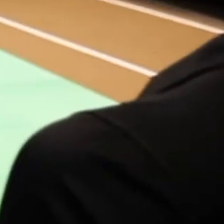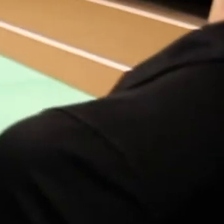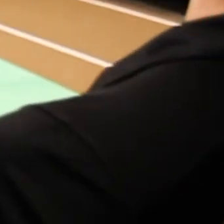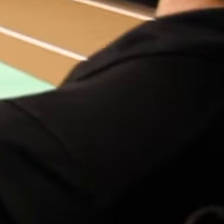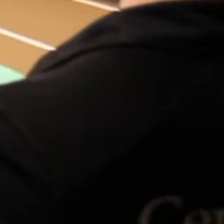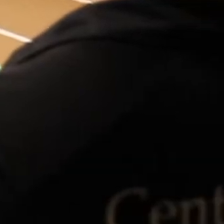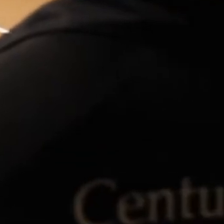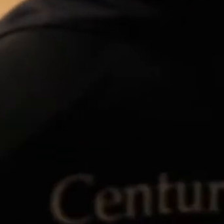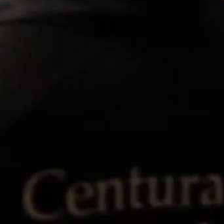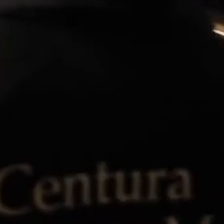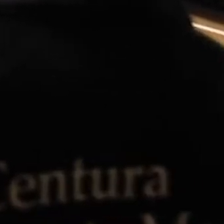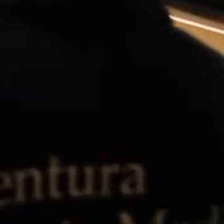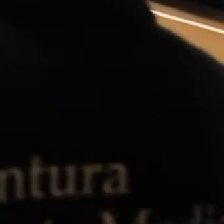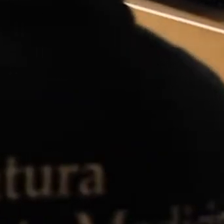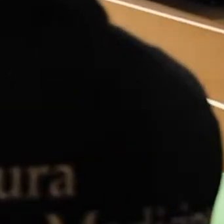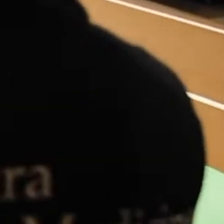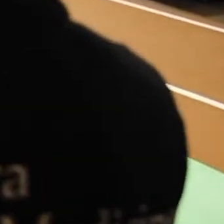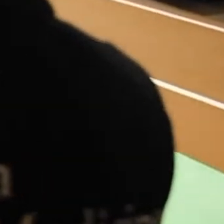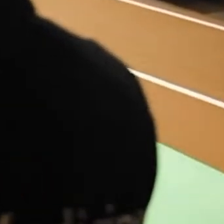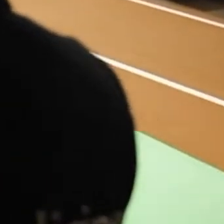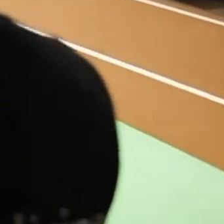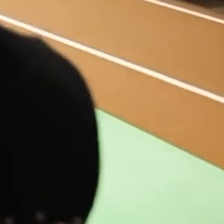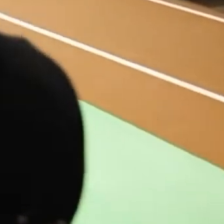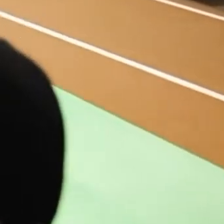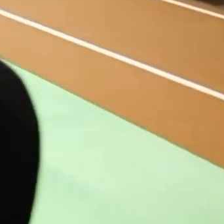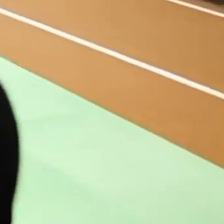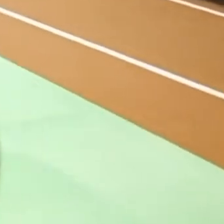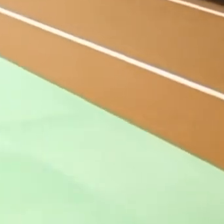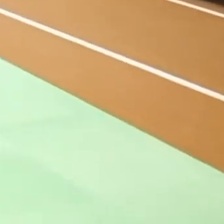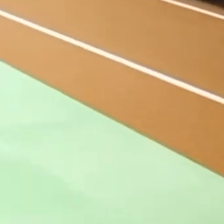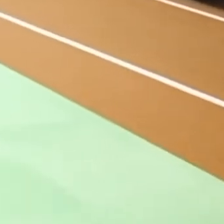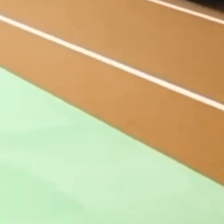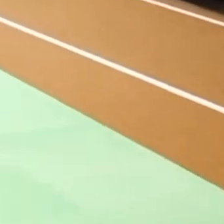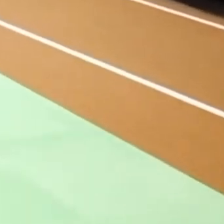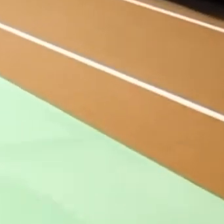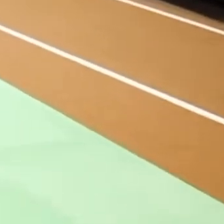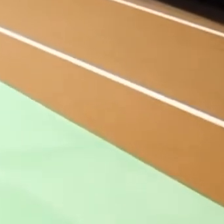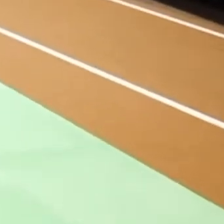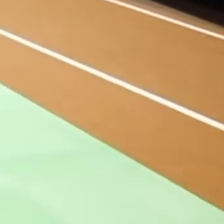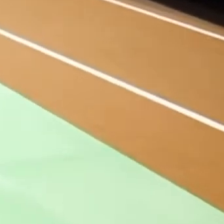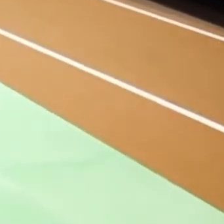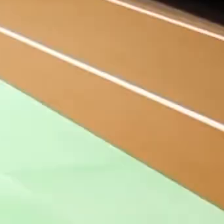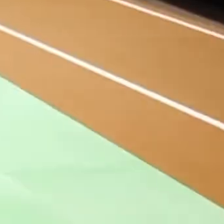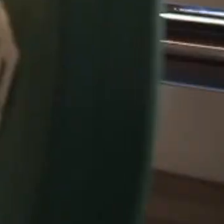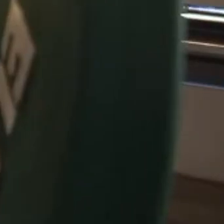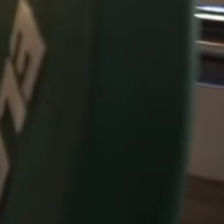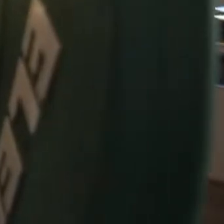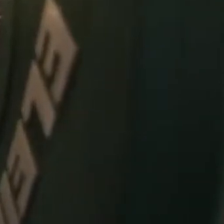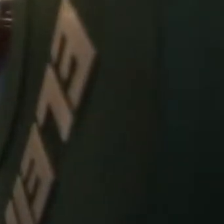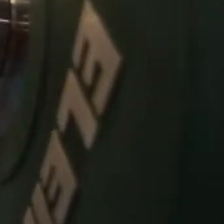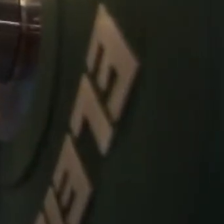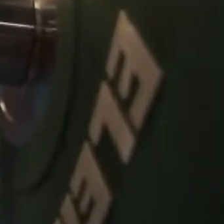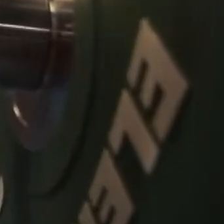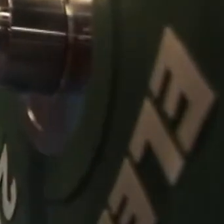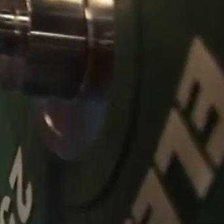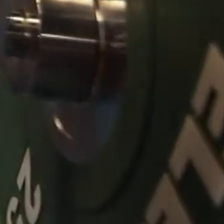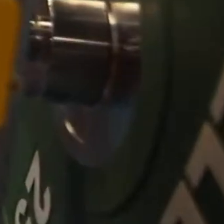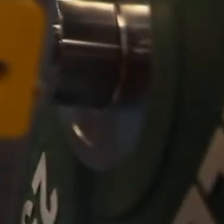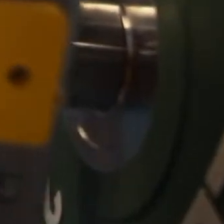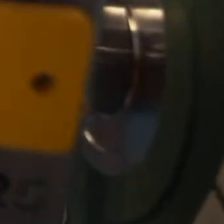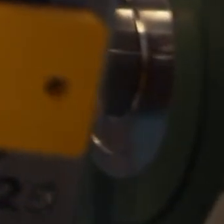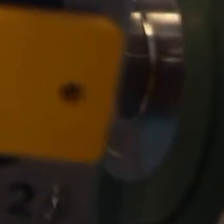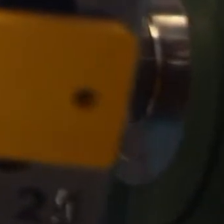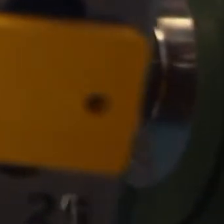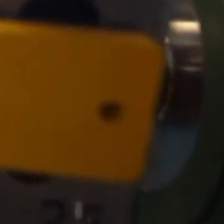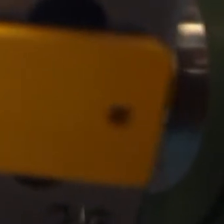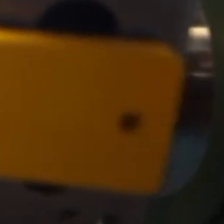to enter a building for your education where all the stuff you think you may want to do is going on around you. So if you're pre-med,